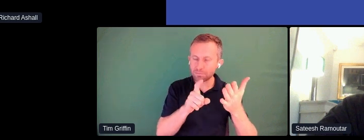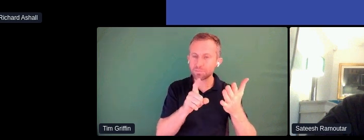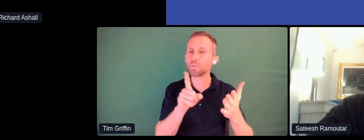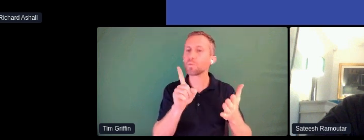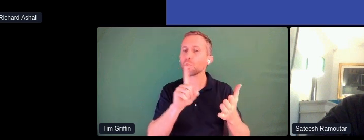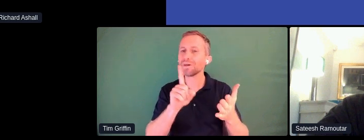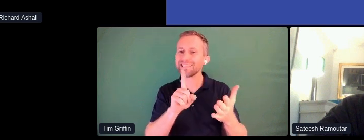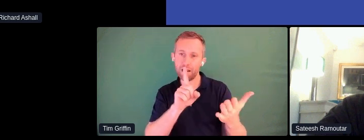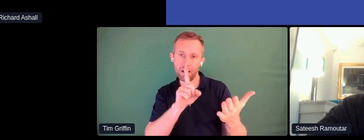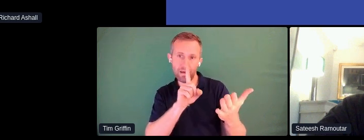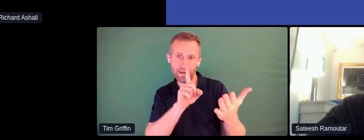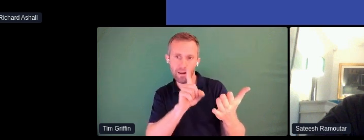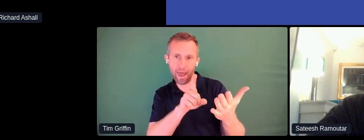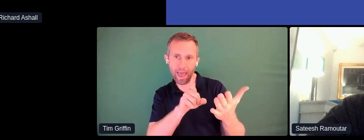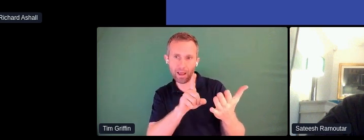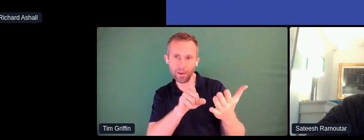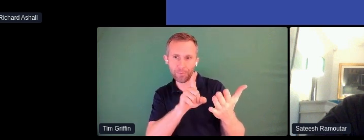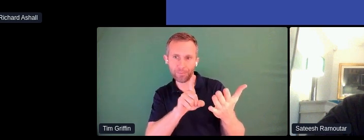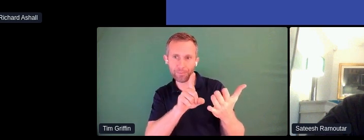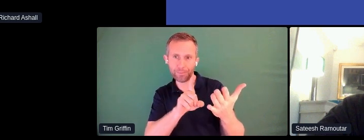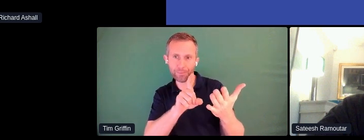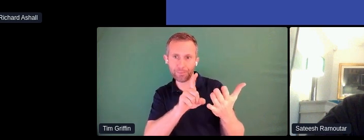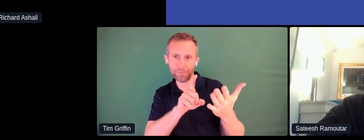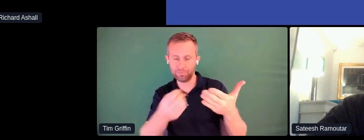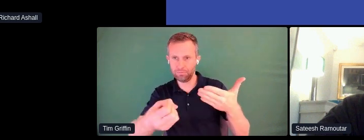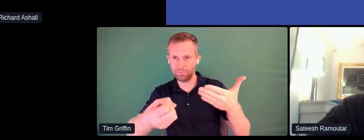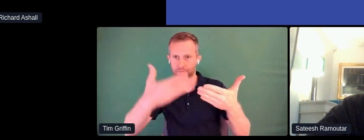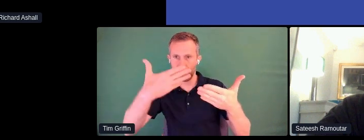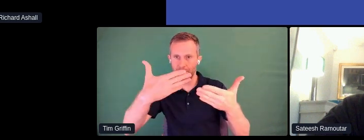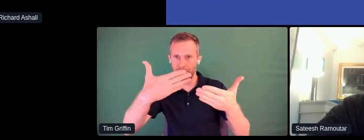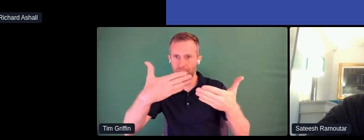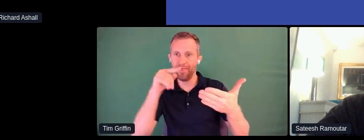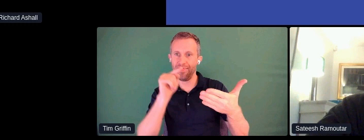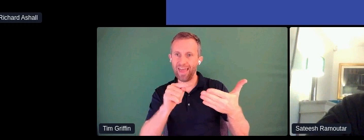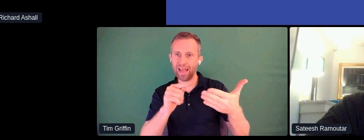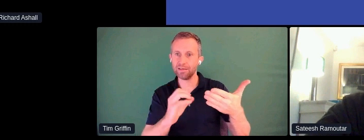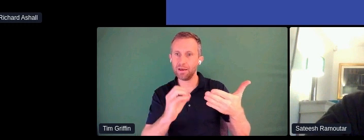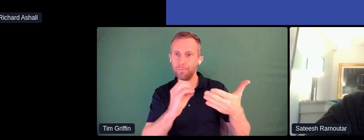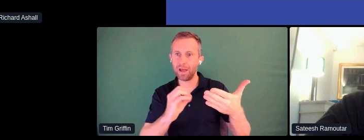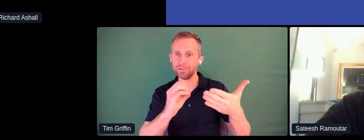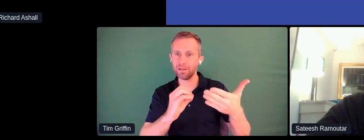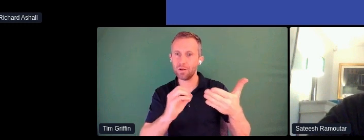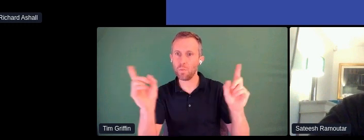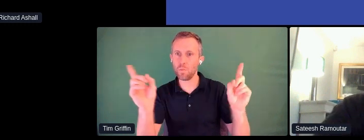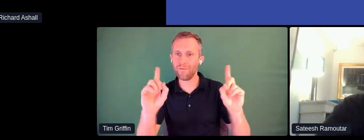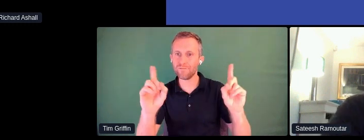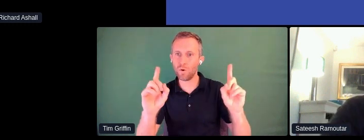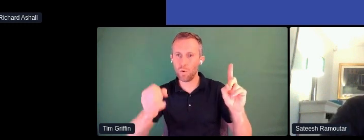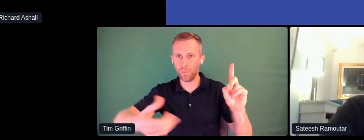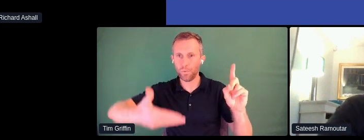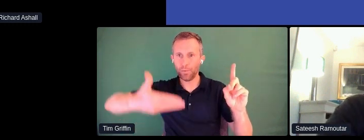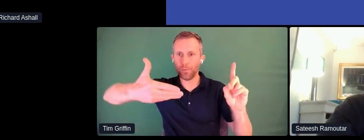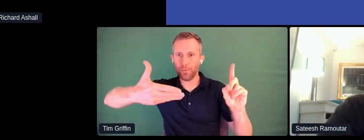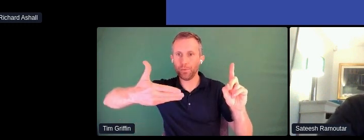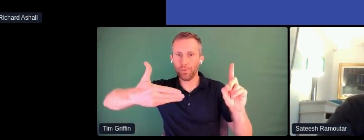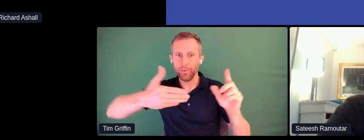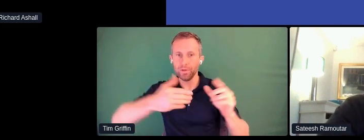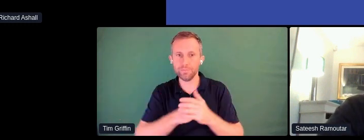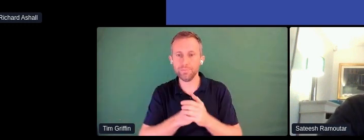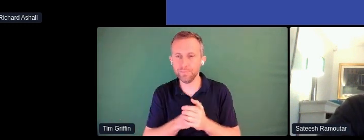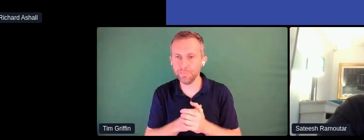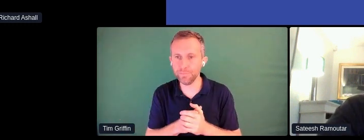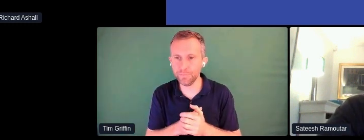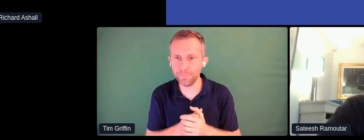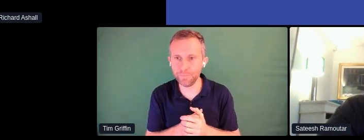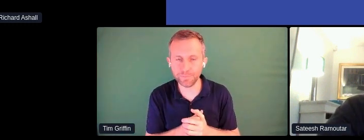does, so that the user always has some extra help to know where they are in the interface and